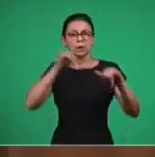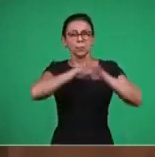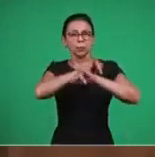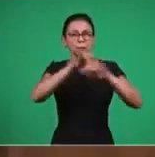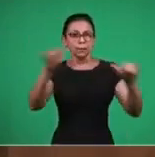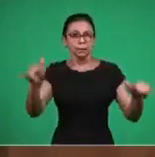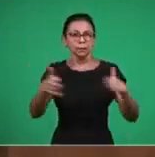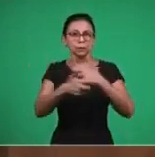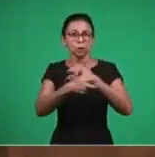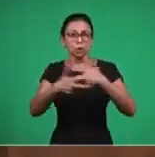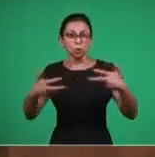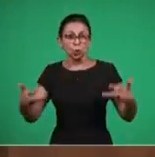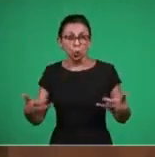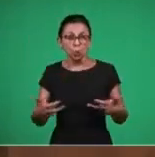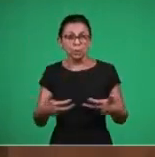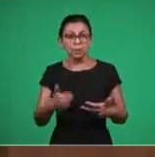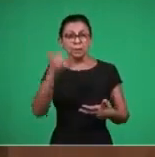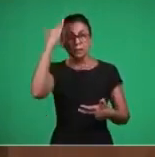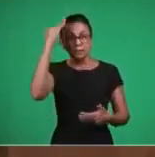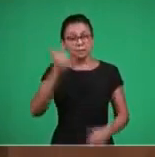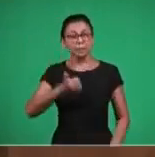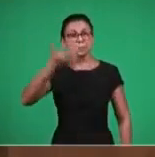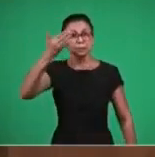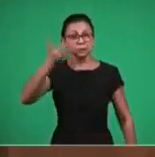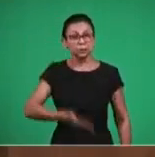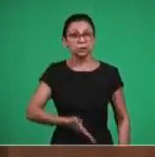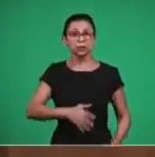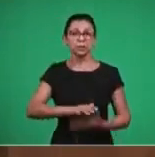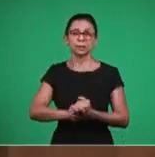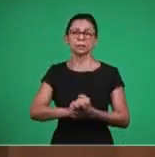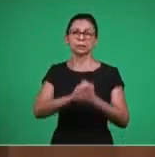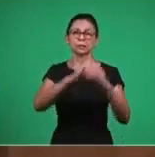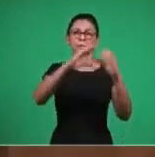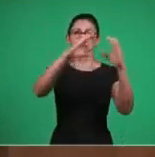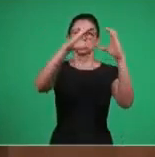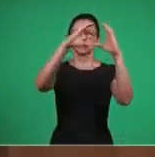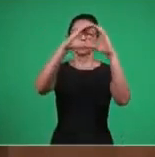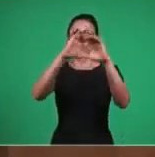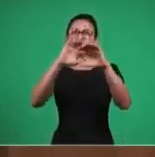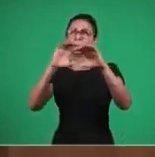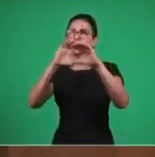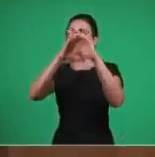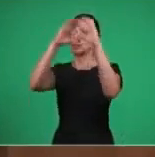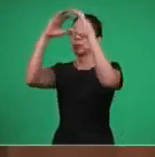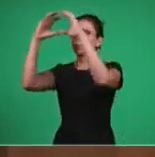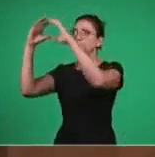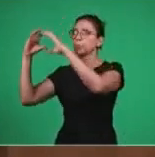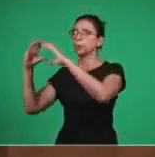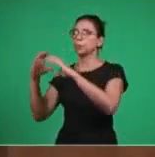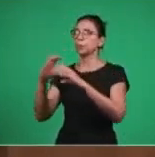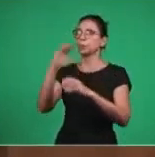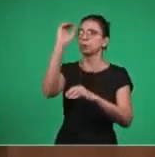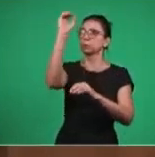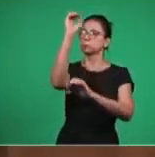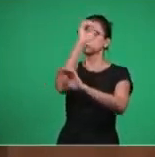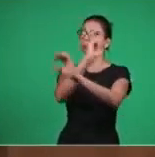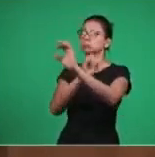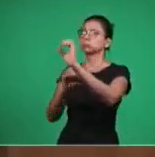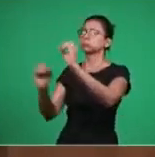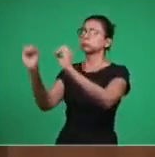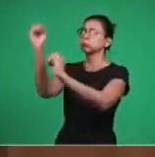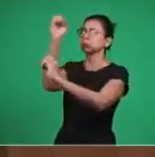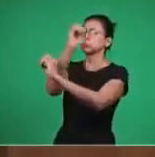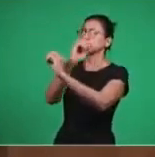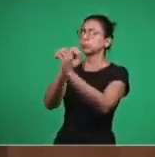We are not proclaiming things that people don't know. We are just pointing out what is happening. The families are being destroyed. Nobody understands